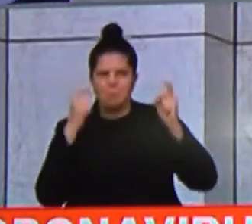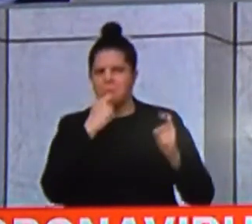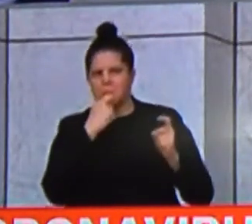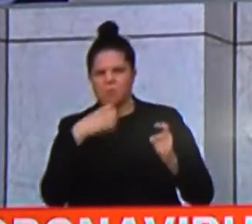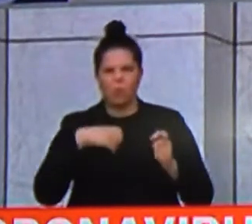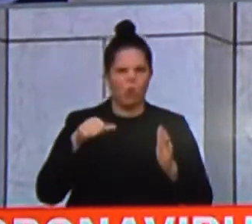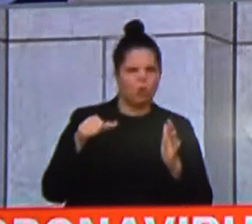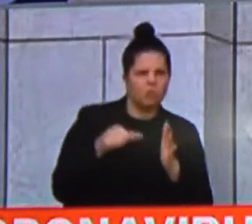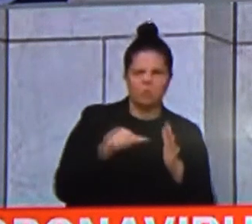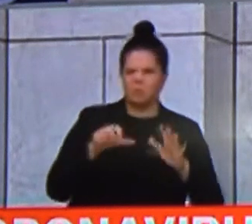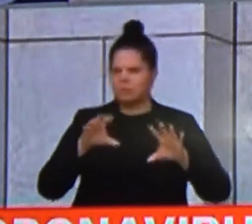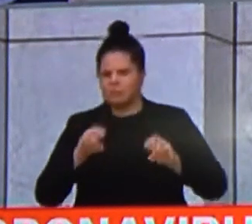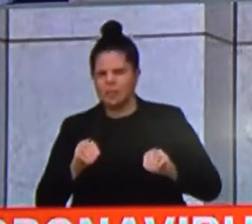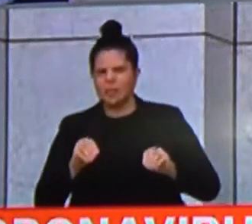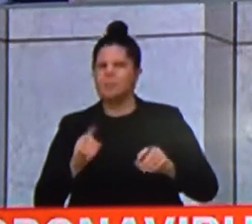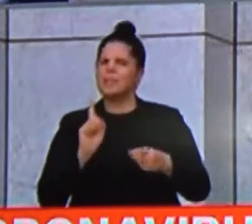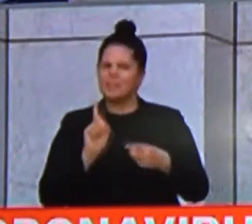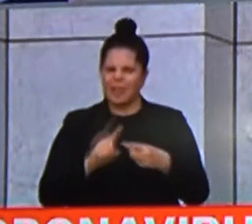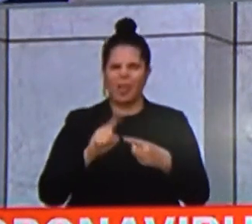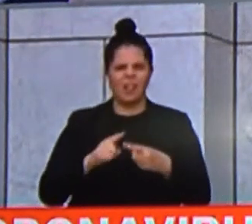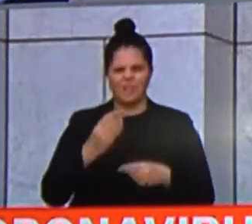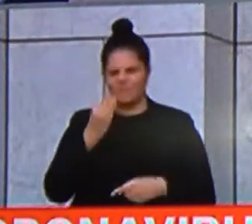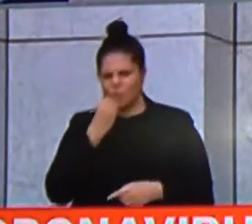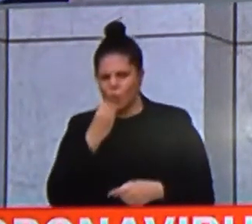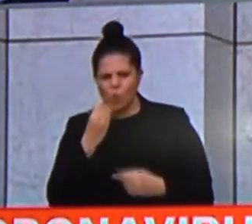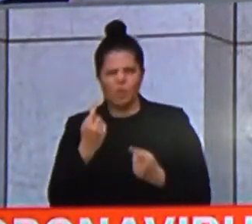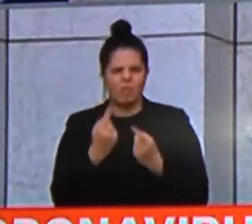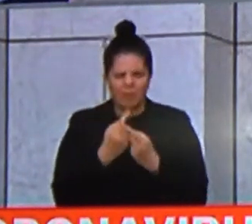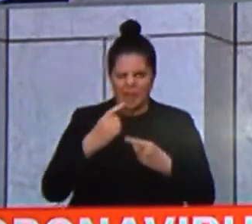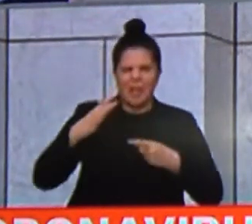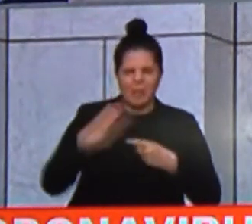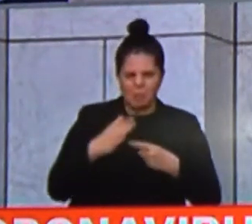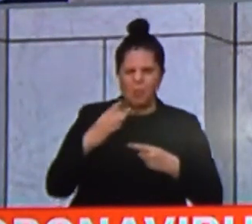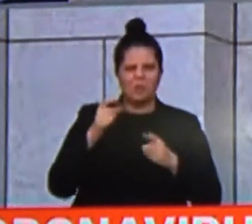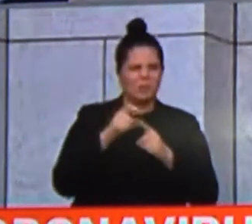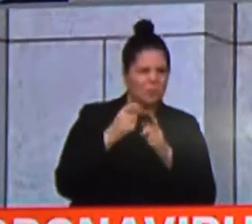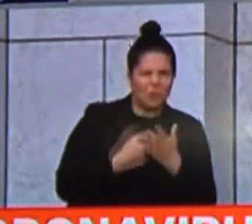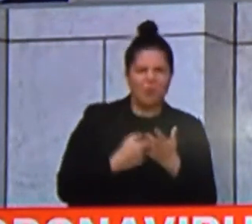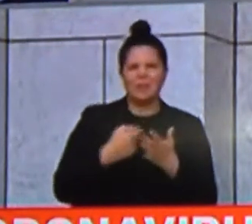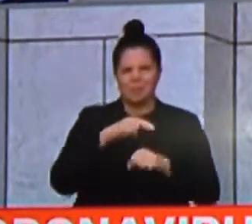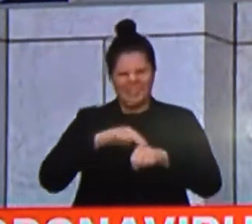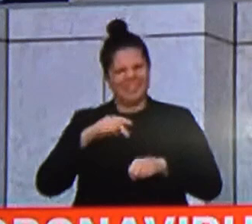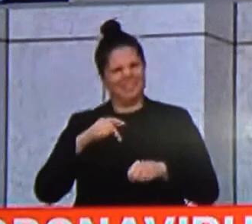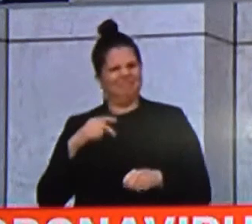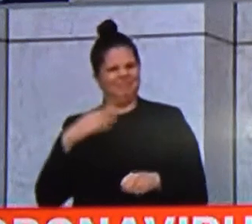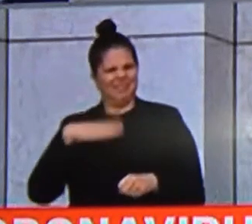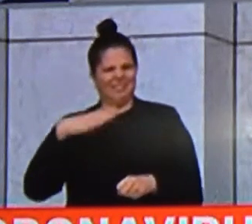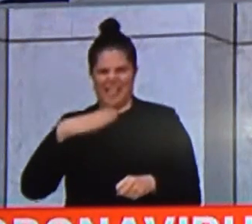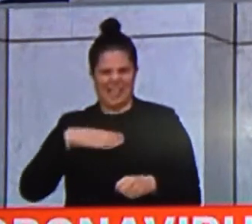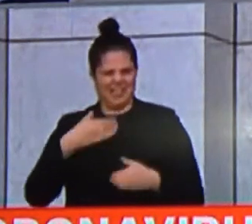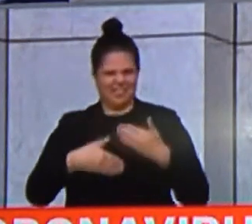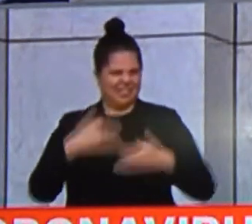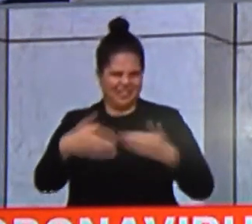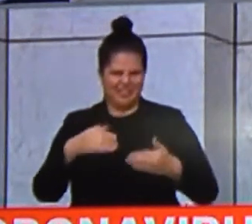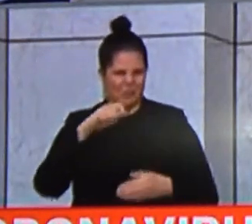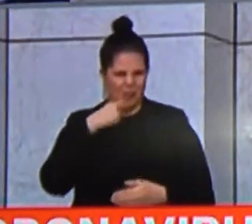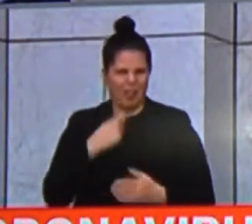as surgical or other physical procedures. They still have to occur face-to-face, but everything which can be